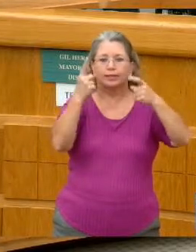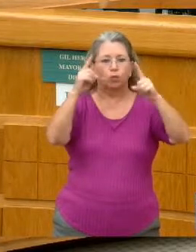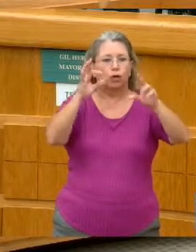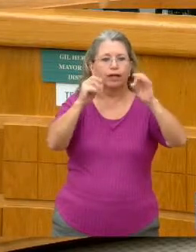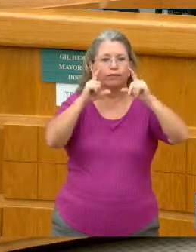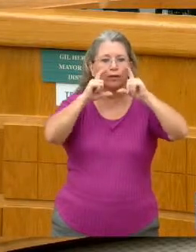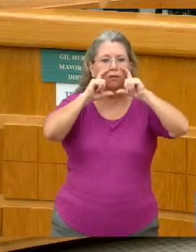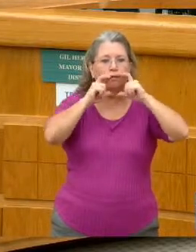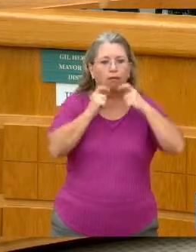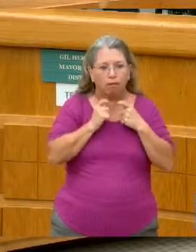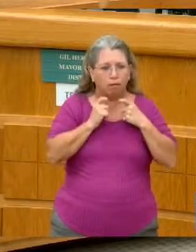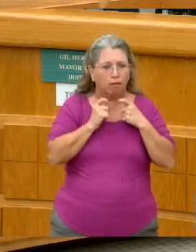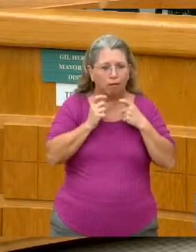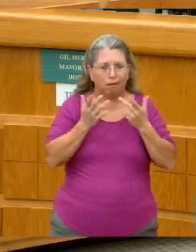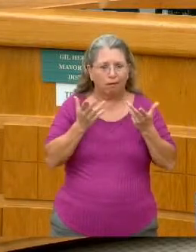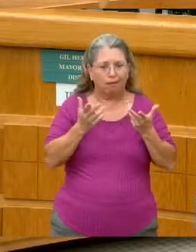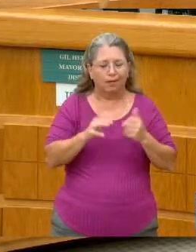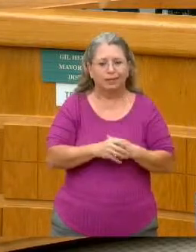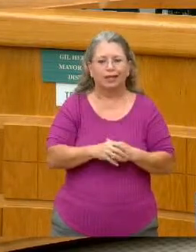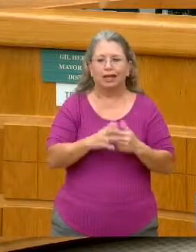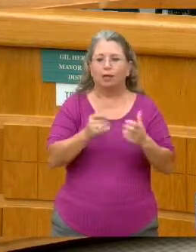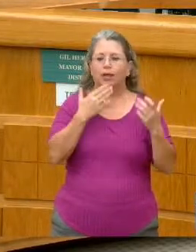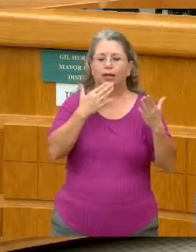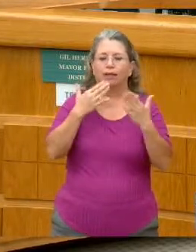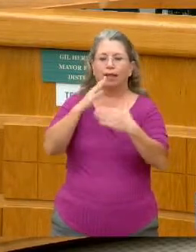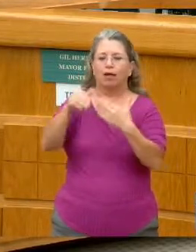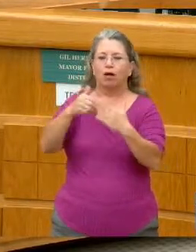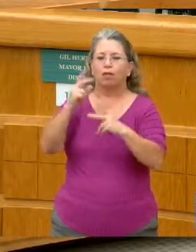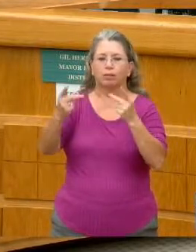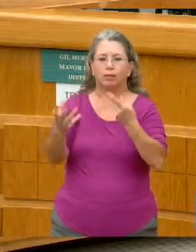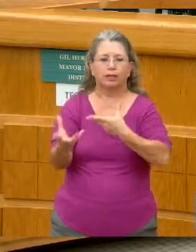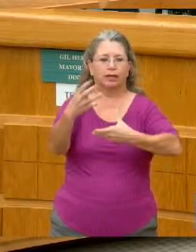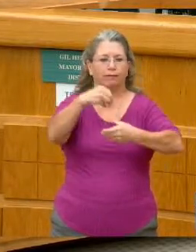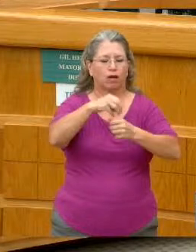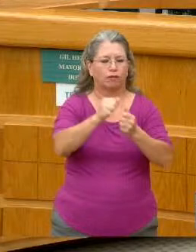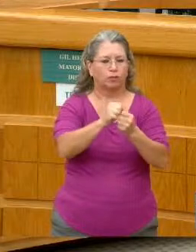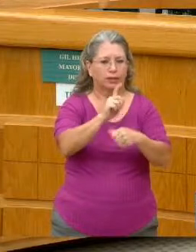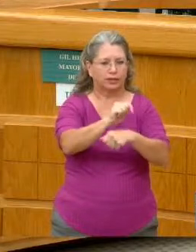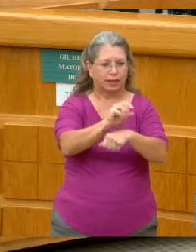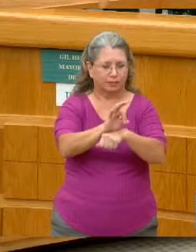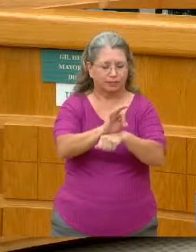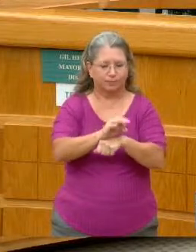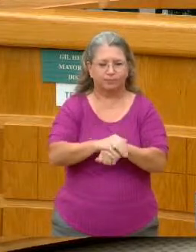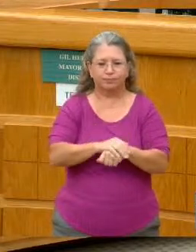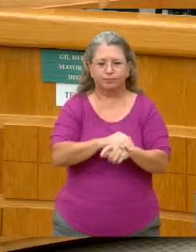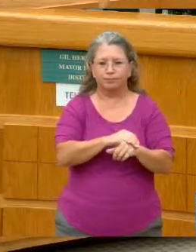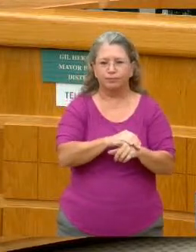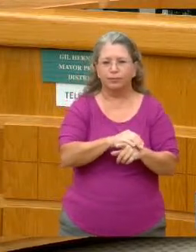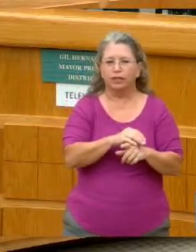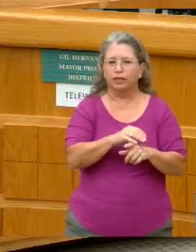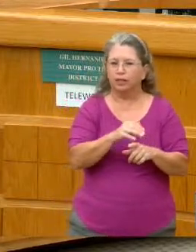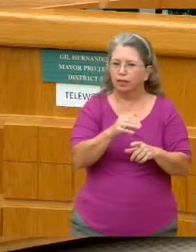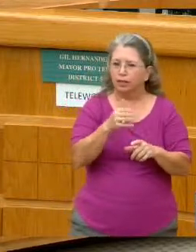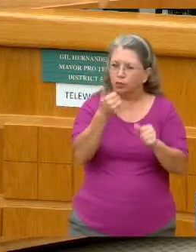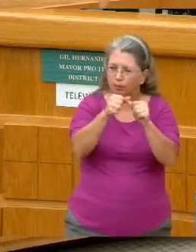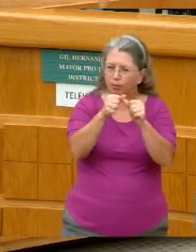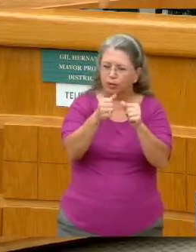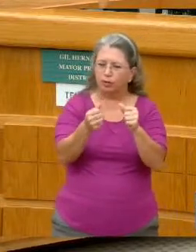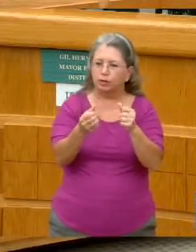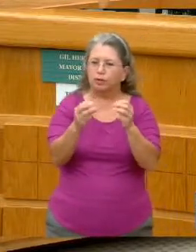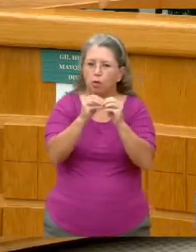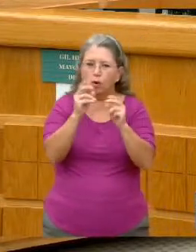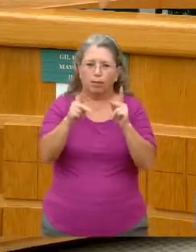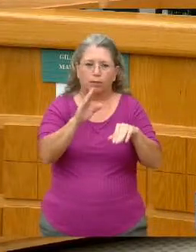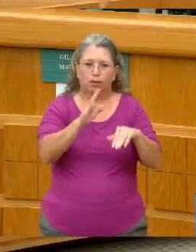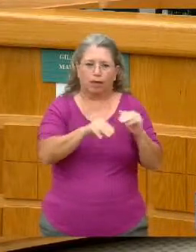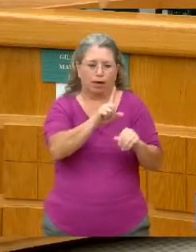All right, I'd like to thank everybody on the task force and remind everybody again, the task force is made up of more than just people at the university, although they're an integral